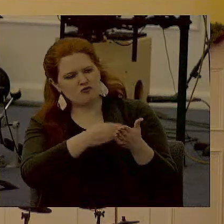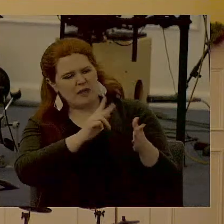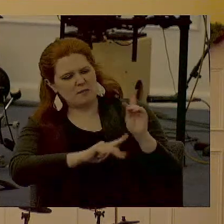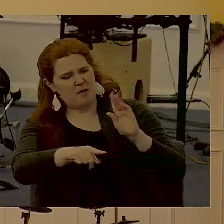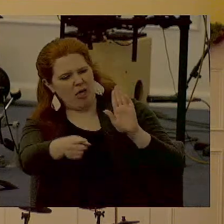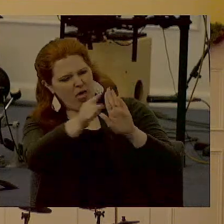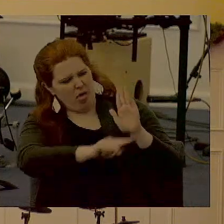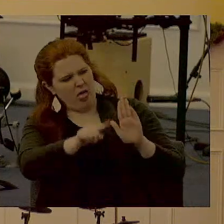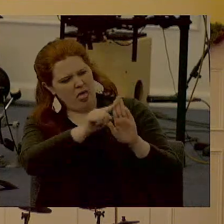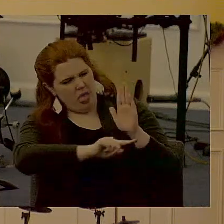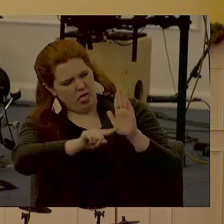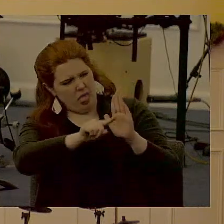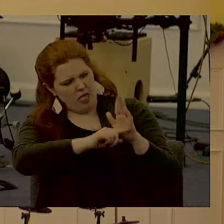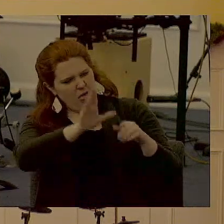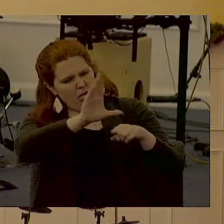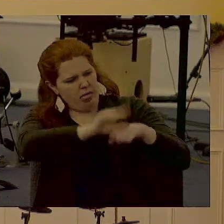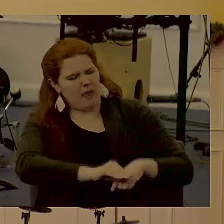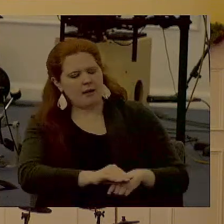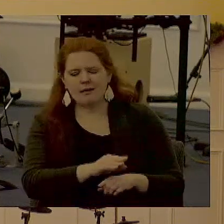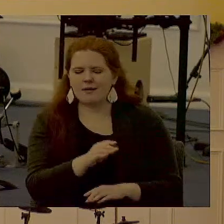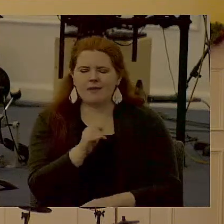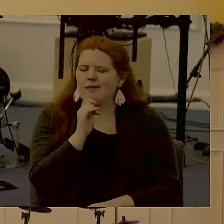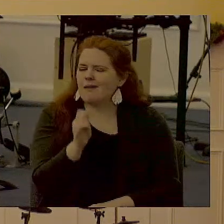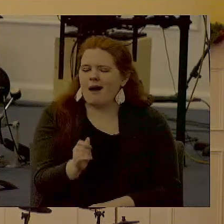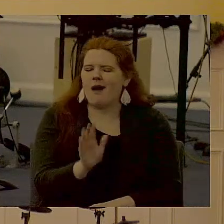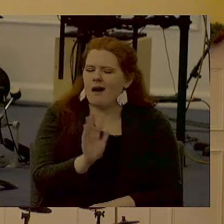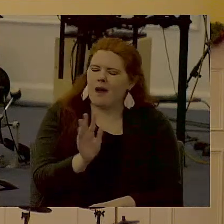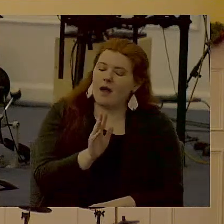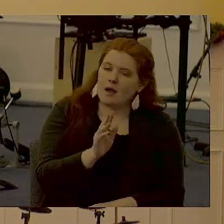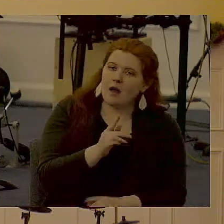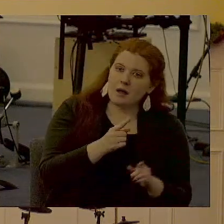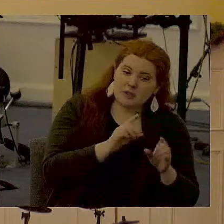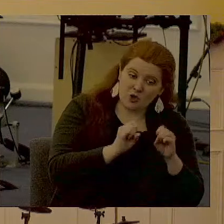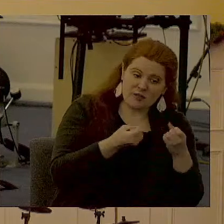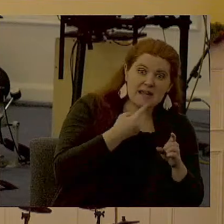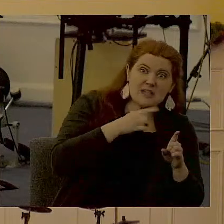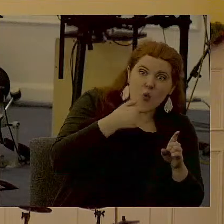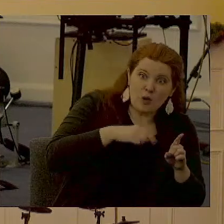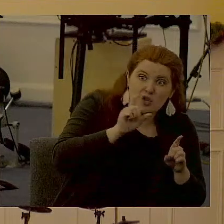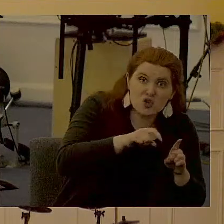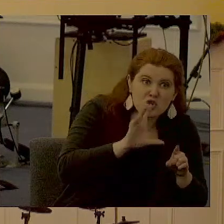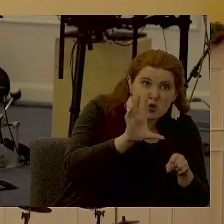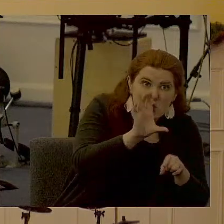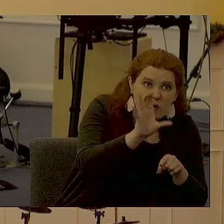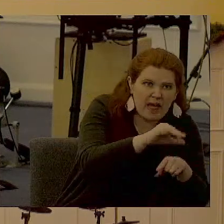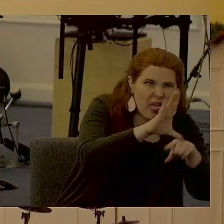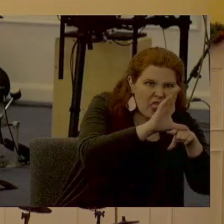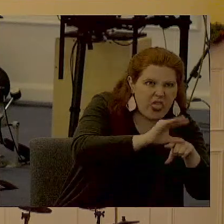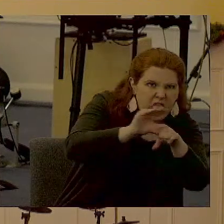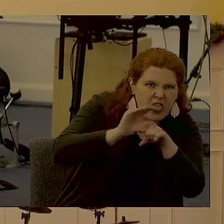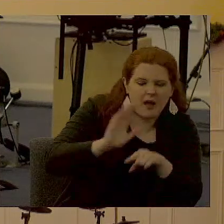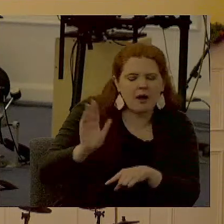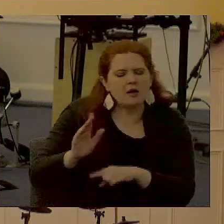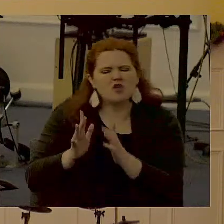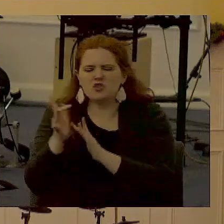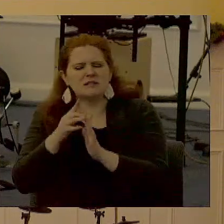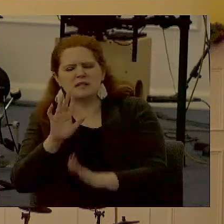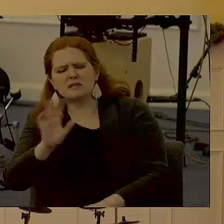that society would tell some of us that we ought to hate on the rich. Over and over and over again, you know what he does? He includes